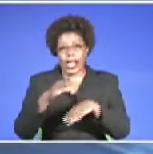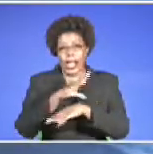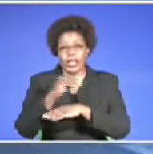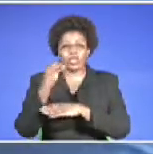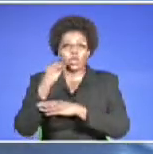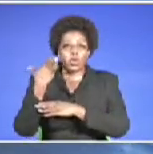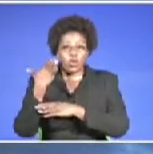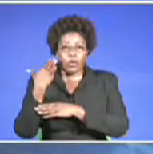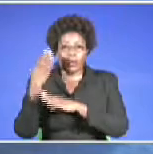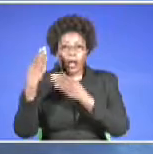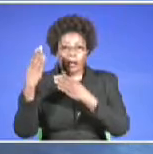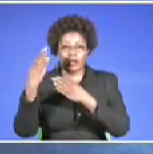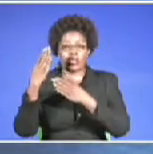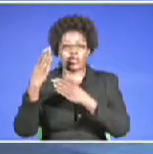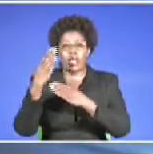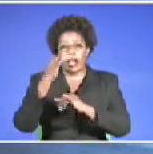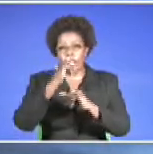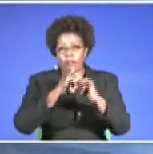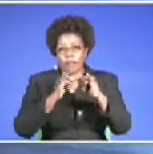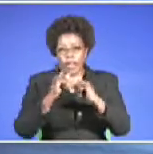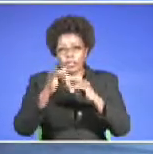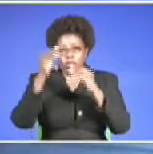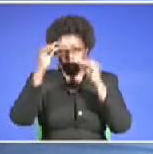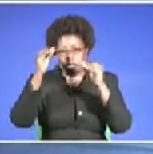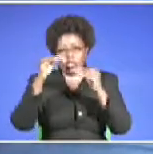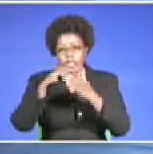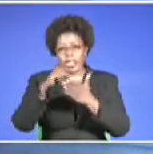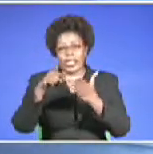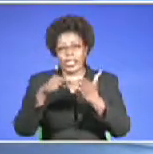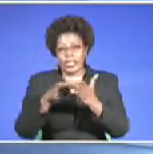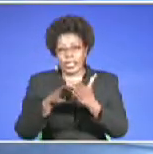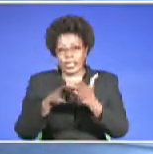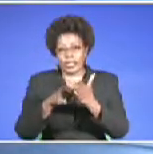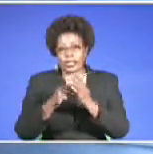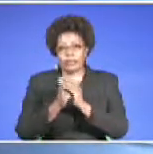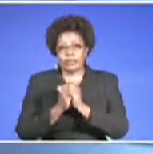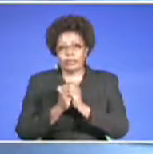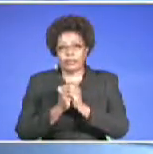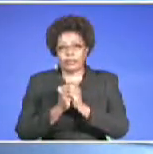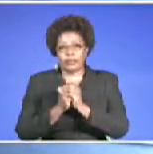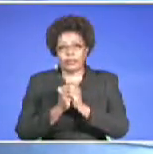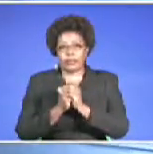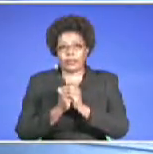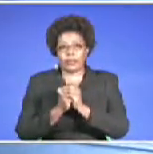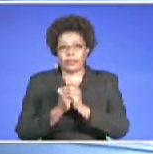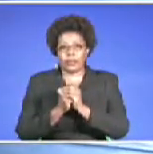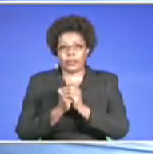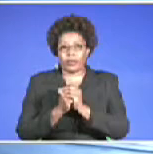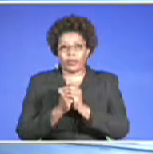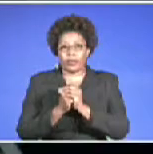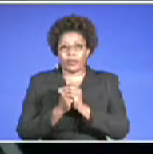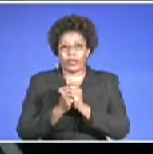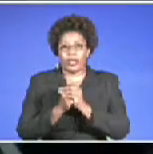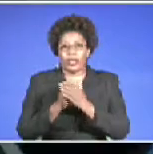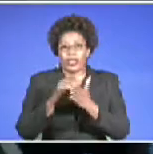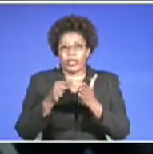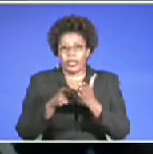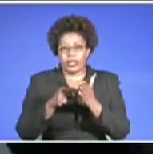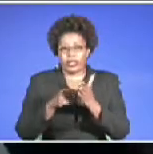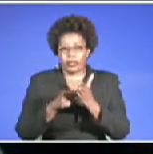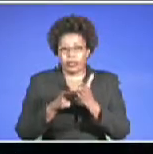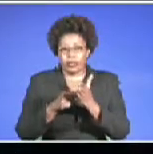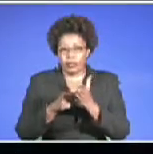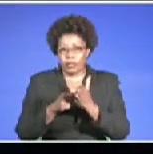owner of Bahamas Fight Sports Camp, who spoke about the teaching of the discipline locally. This is pure Brazilian Jiu-Jitsu. And this is the self-defense variant